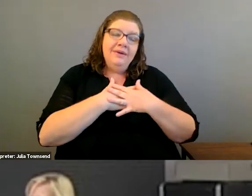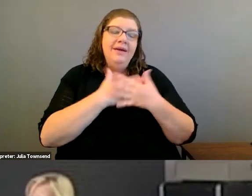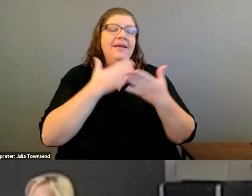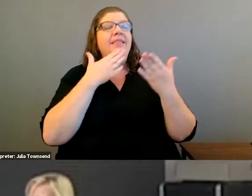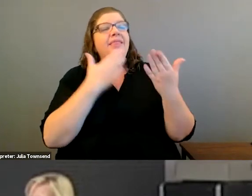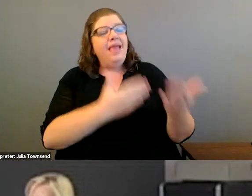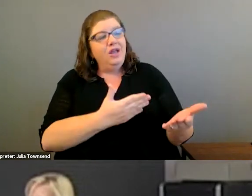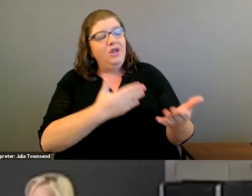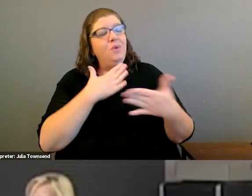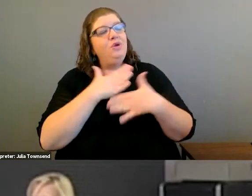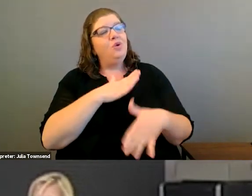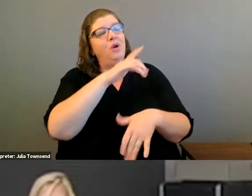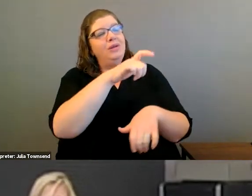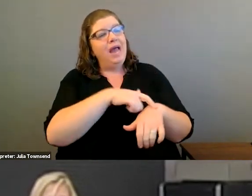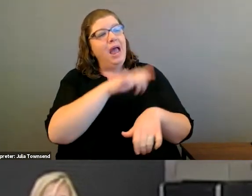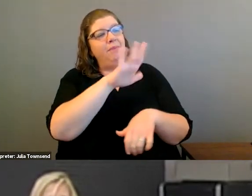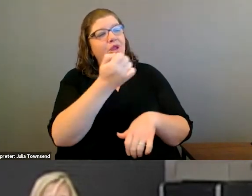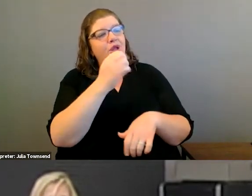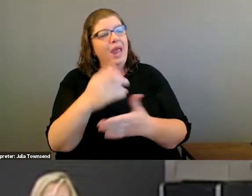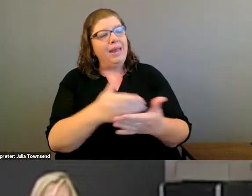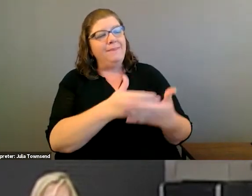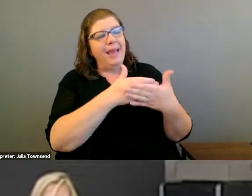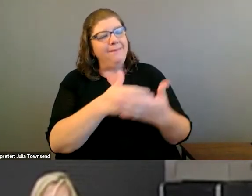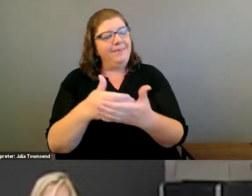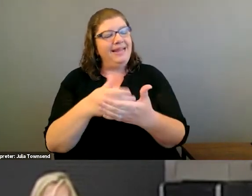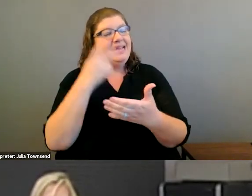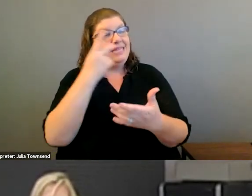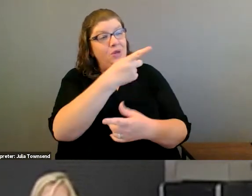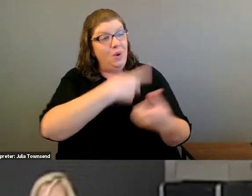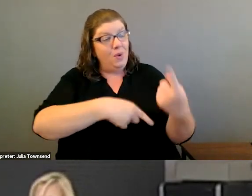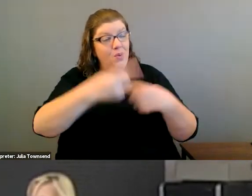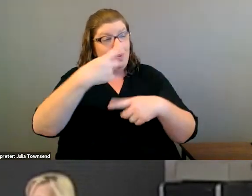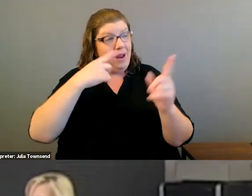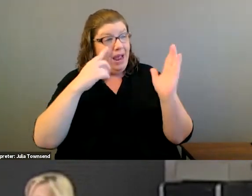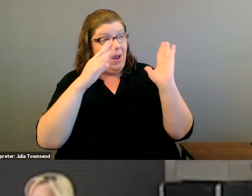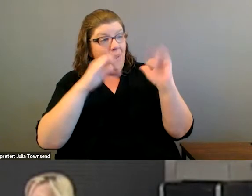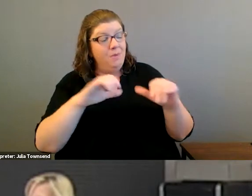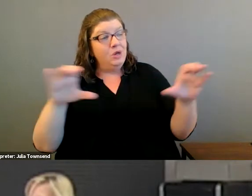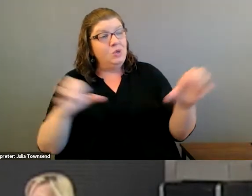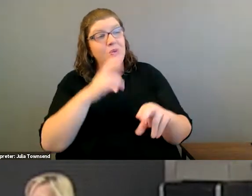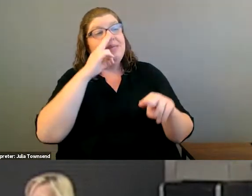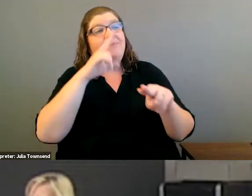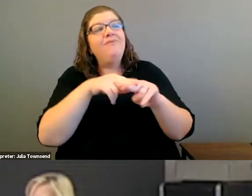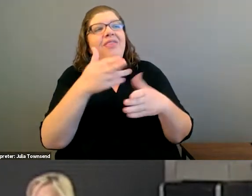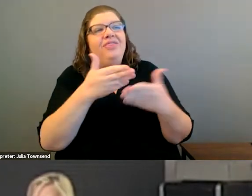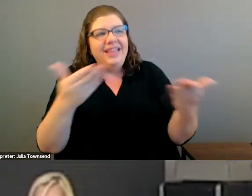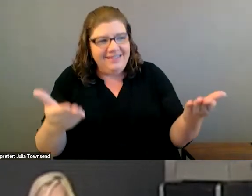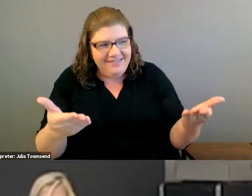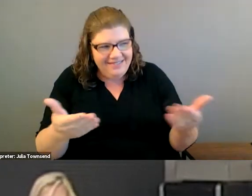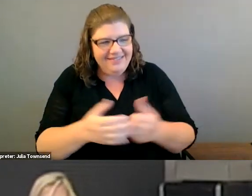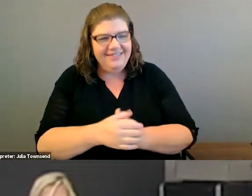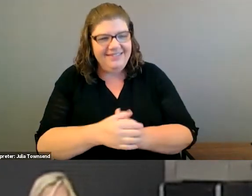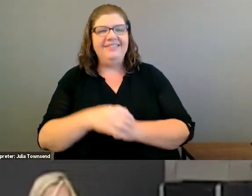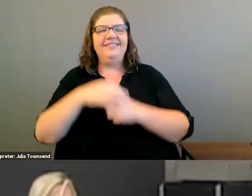enjoy your time with your grandbaby. And I hope to see you around and maybe do some fun things out there.